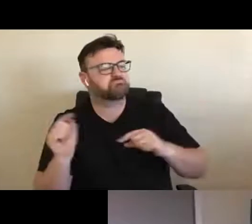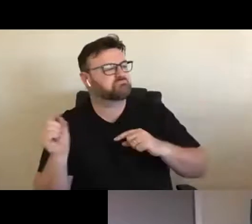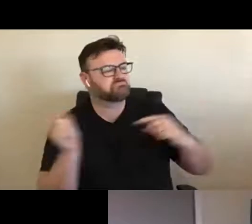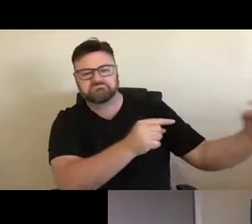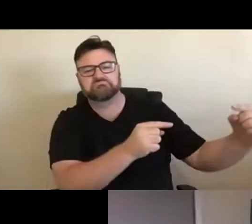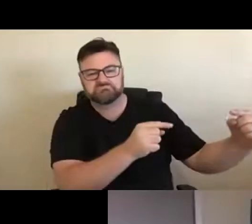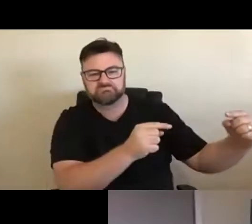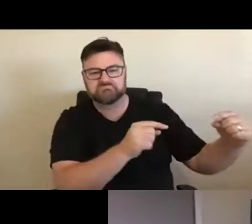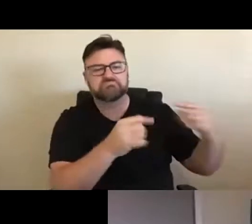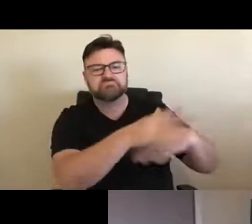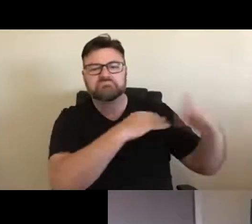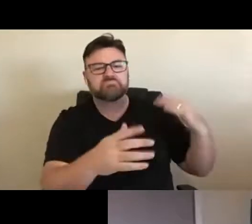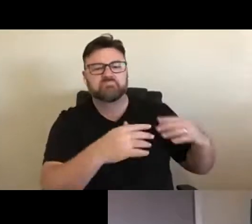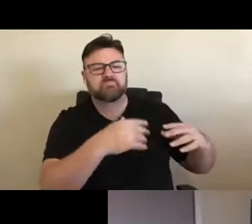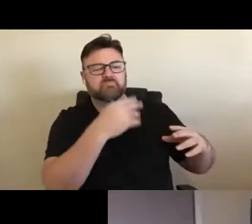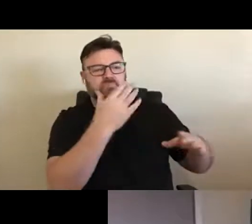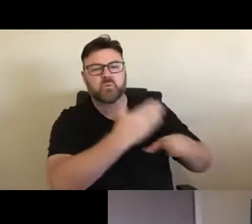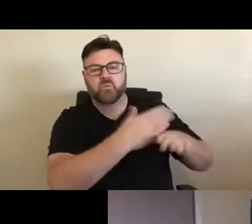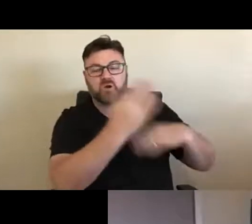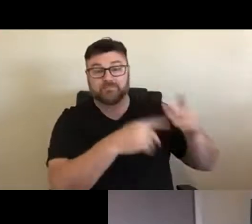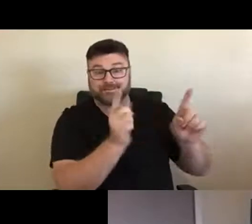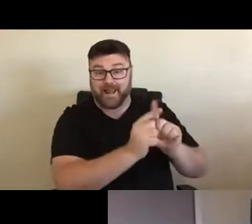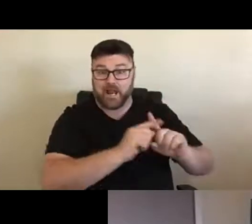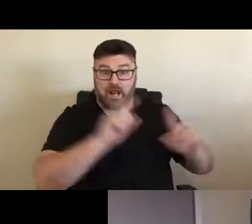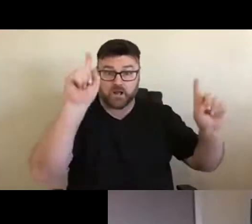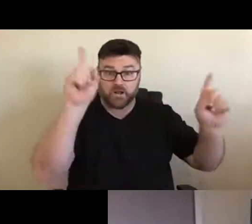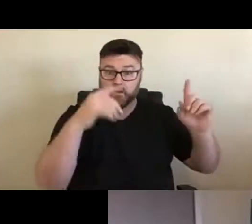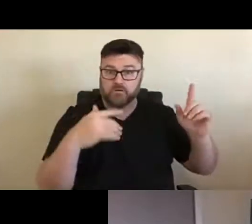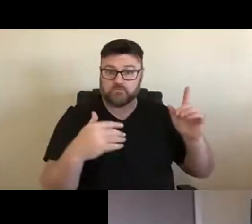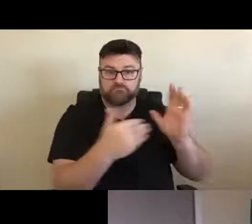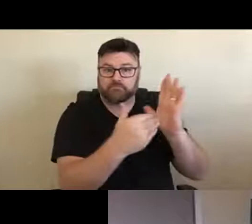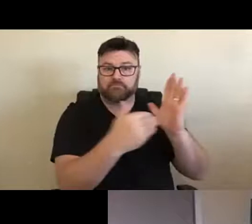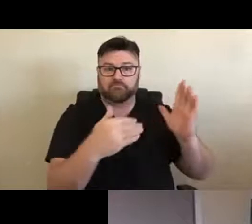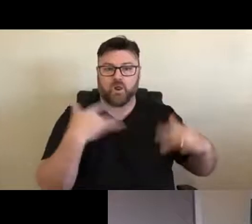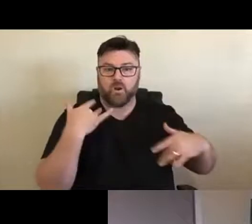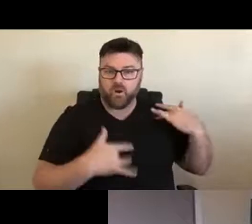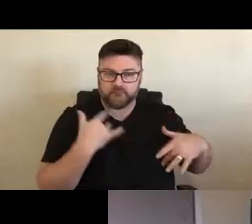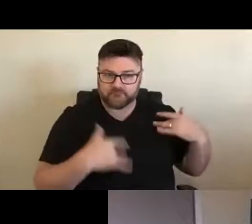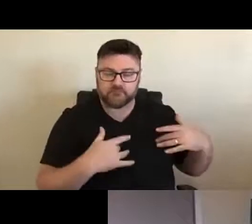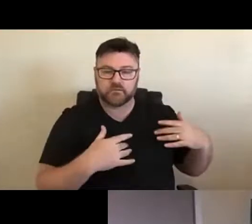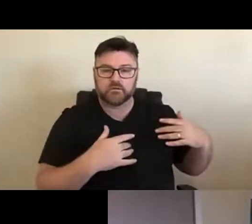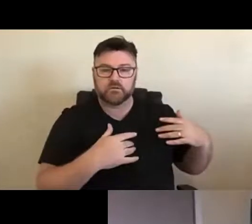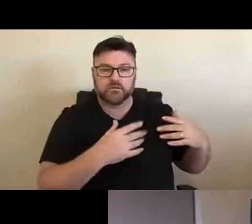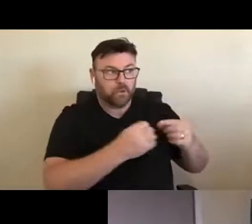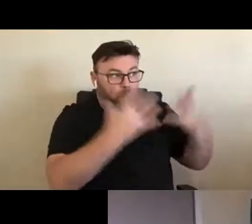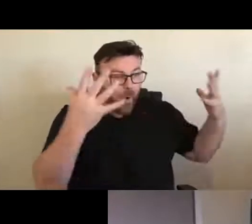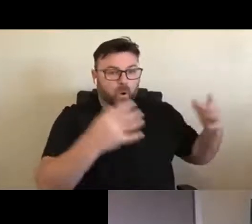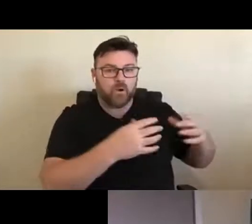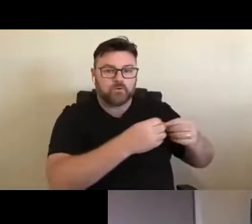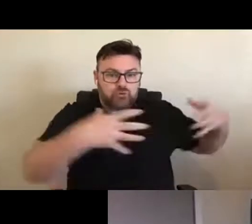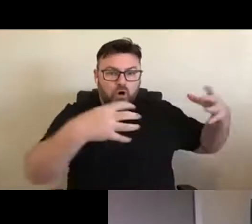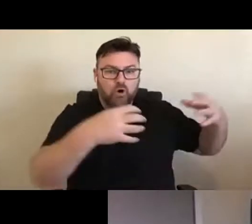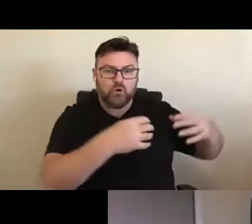contemporary life, like globally, that are pushing for more and bigger and continuous